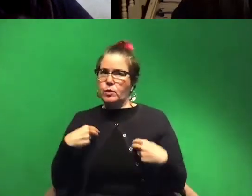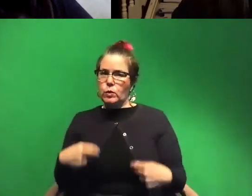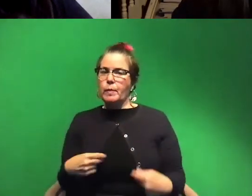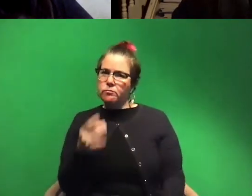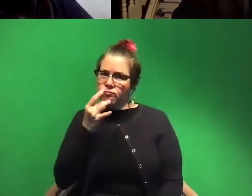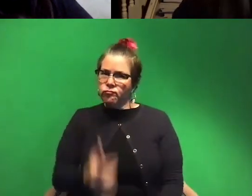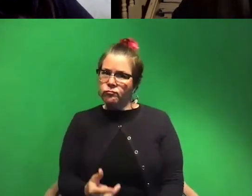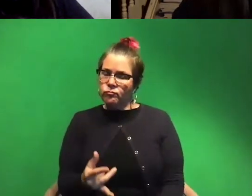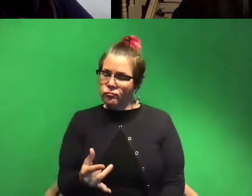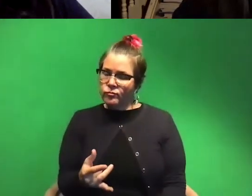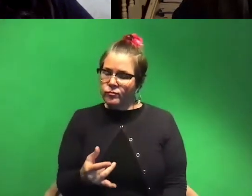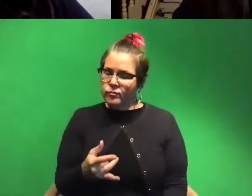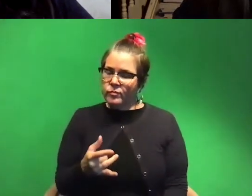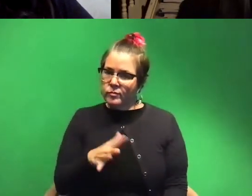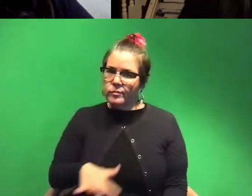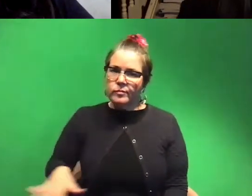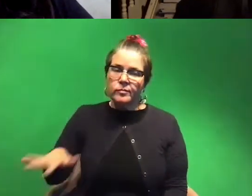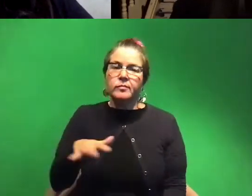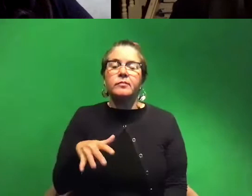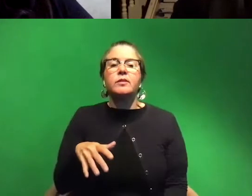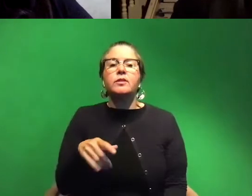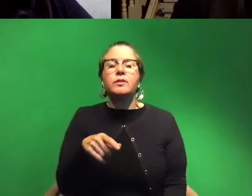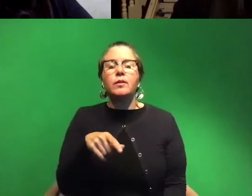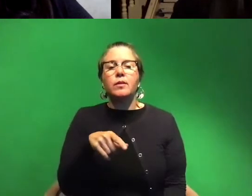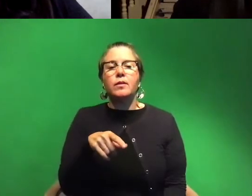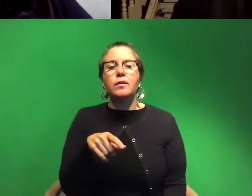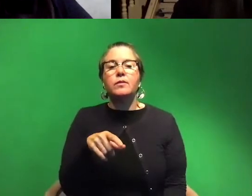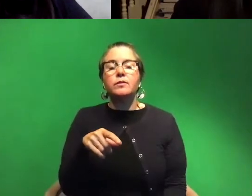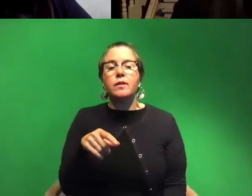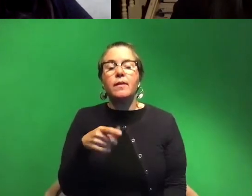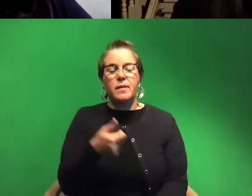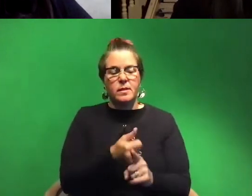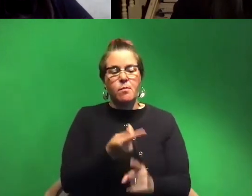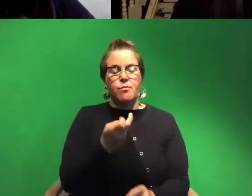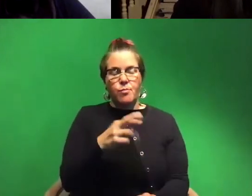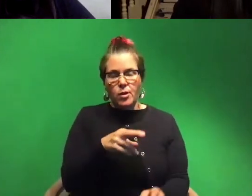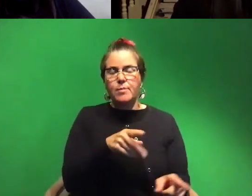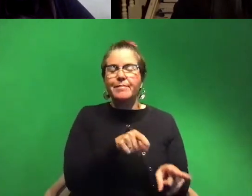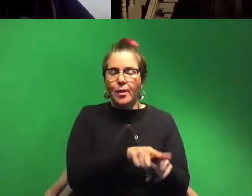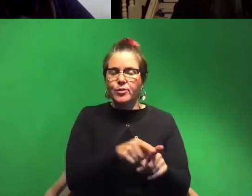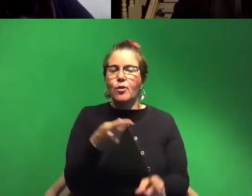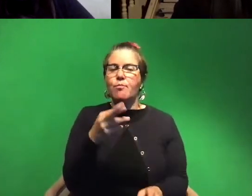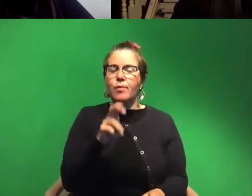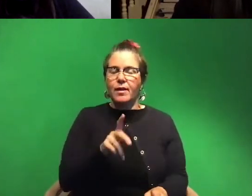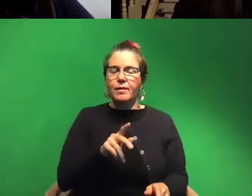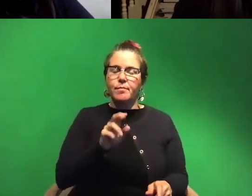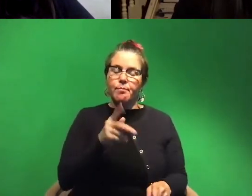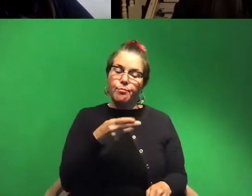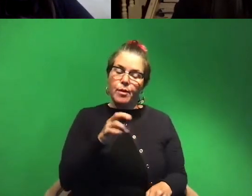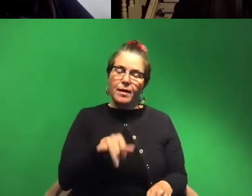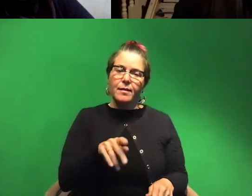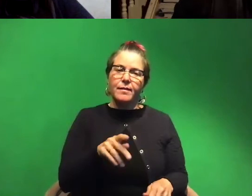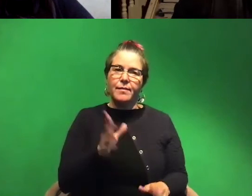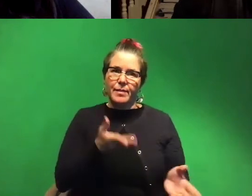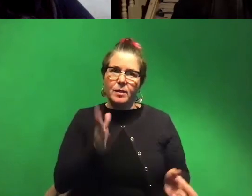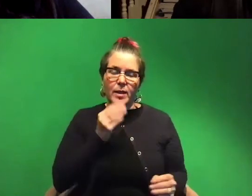things in the ocean. So they are they are predators, but they are also prey. And one of the reasons that they don't move around a